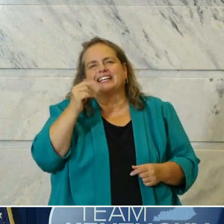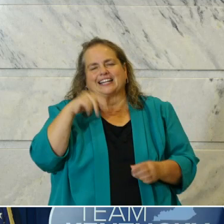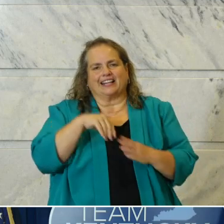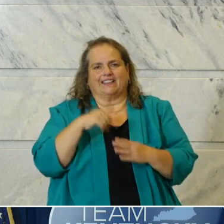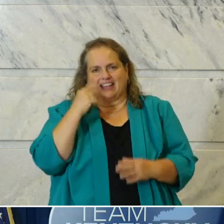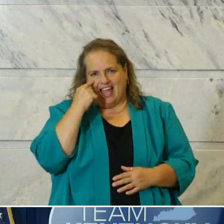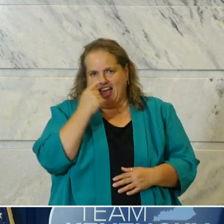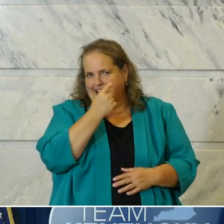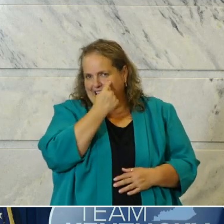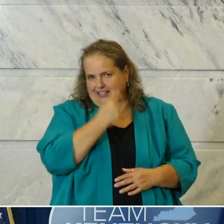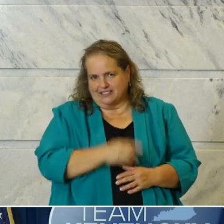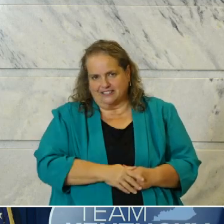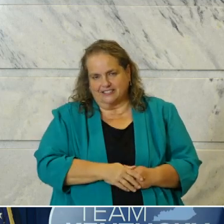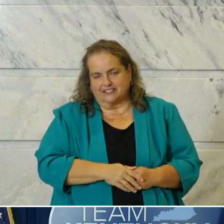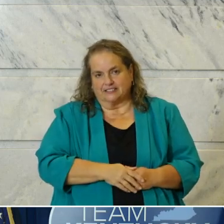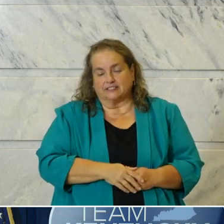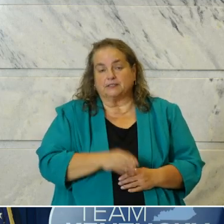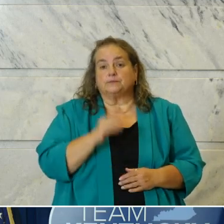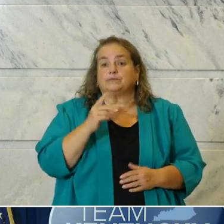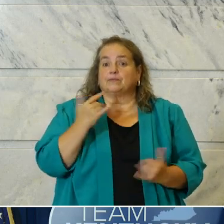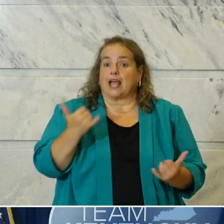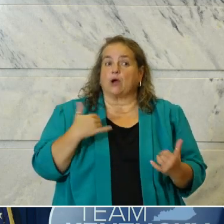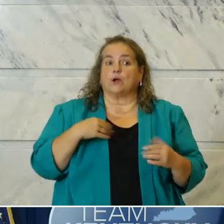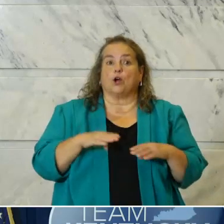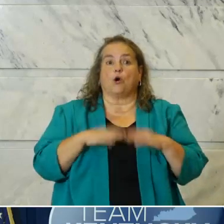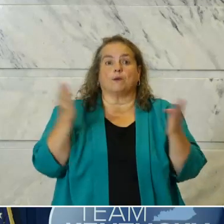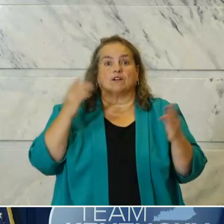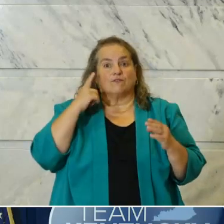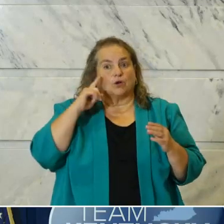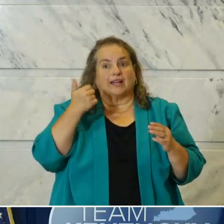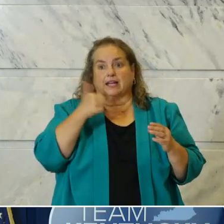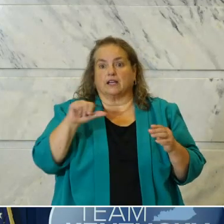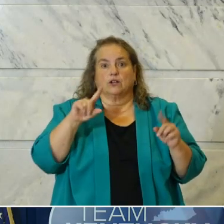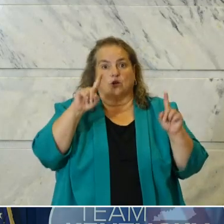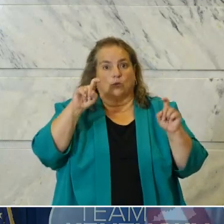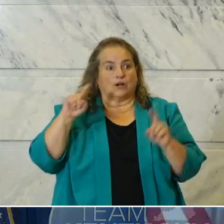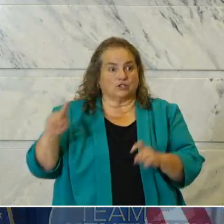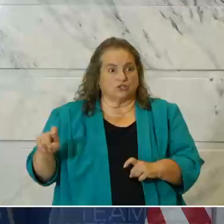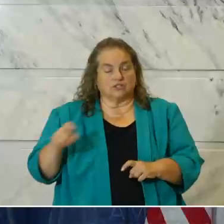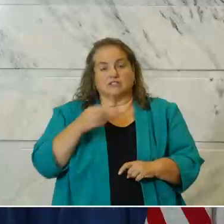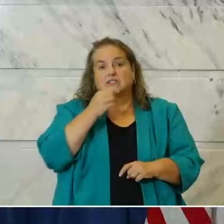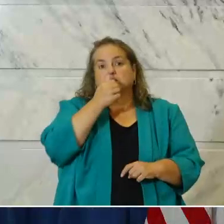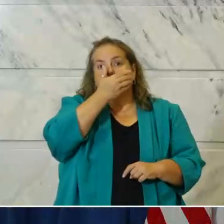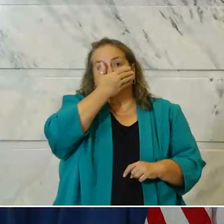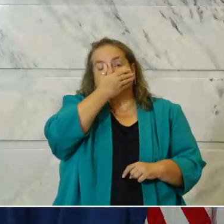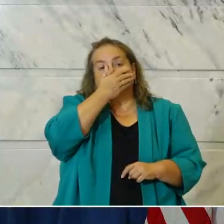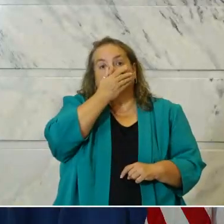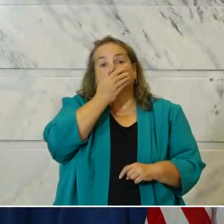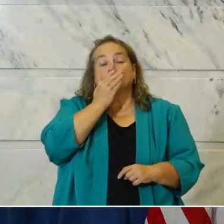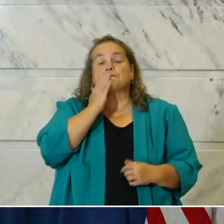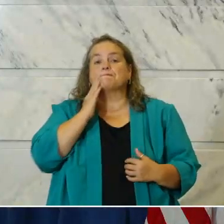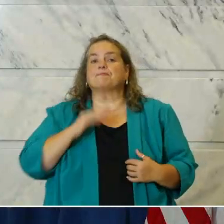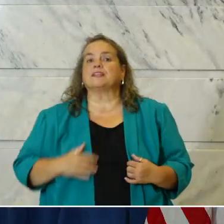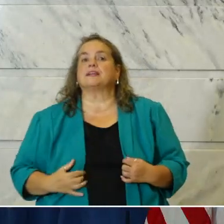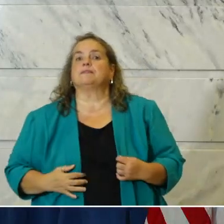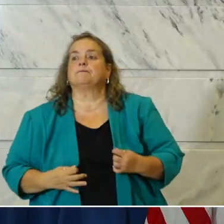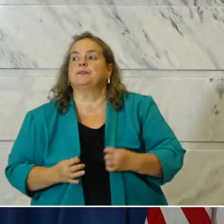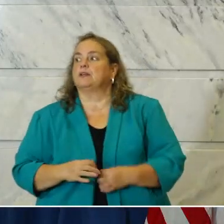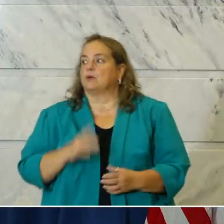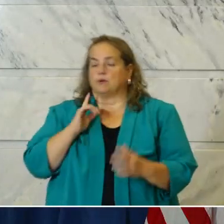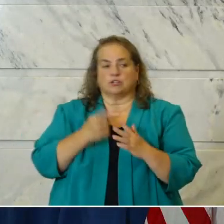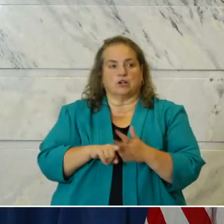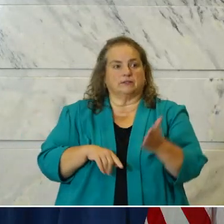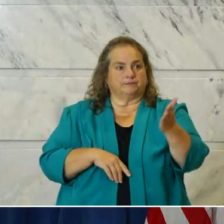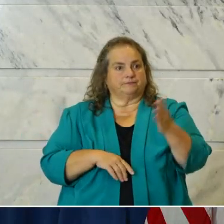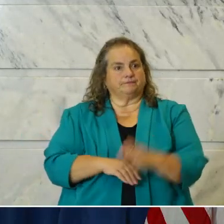the eyes. All right, with that, we will open it up for questions, and we will start